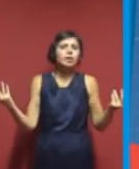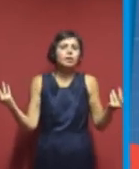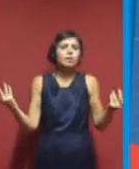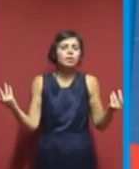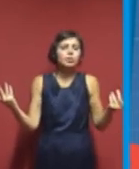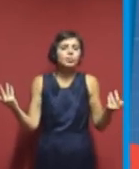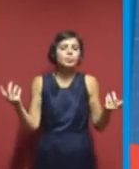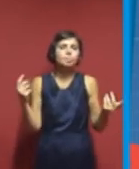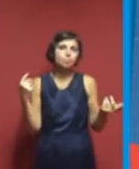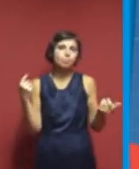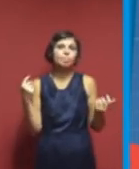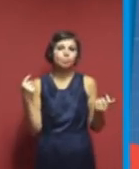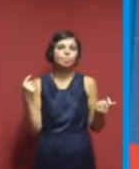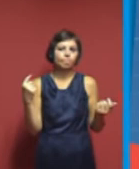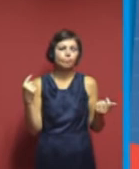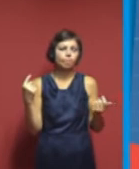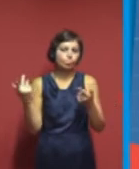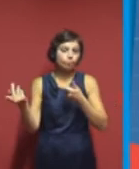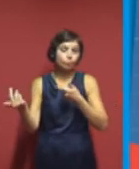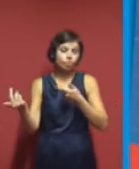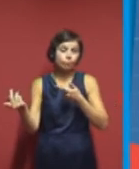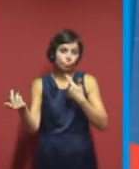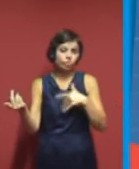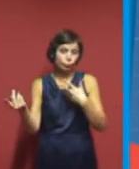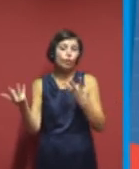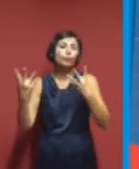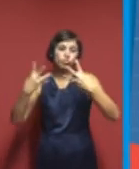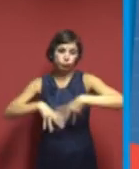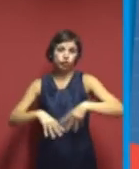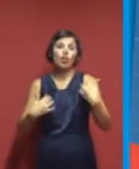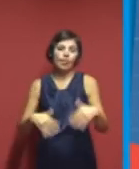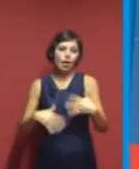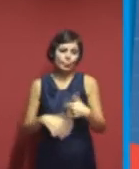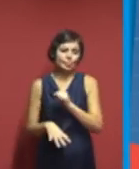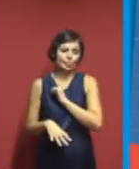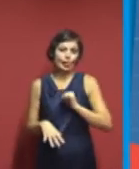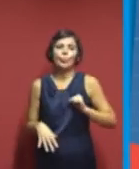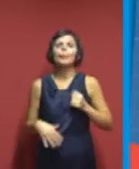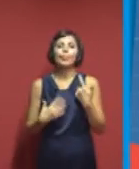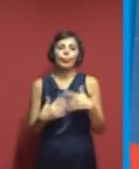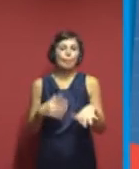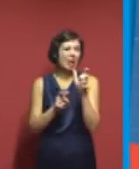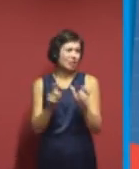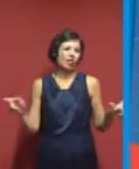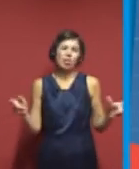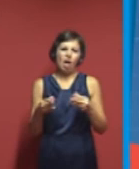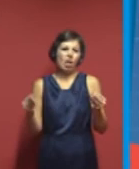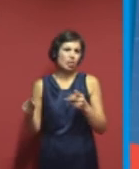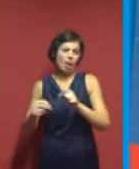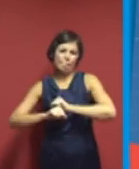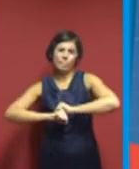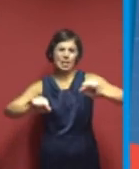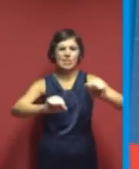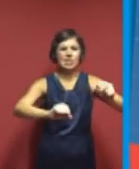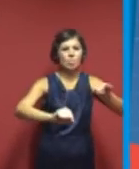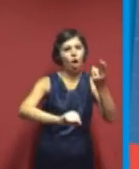very serious weapons, even though they look more ungainly and less well-designed than most items you're going to